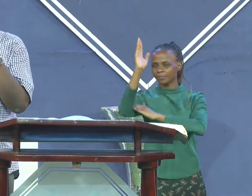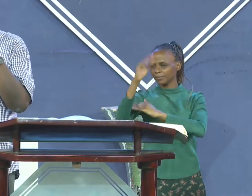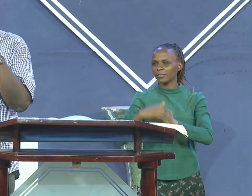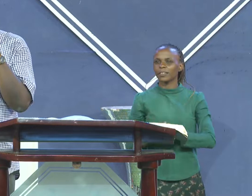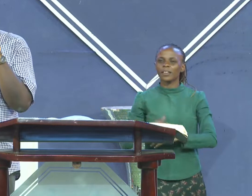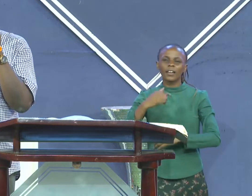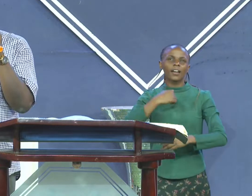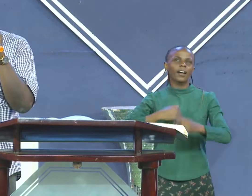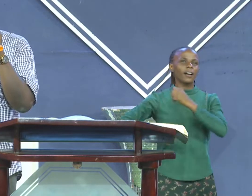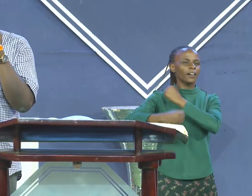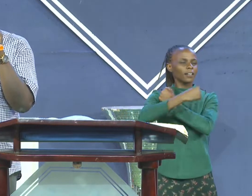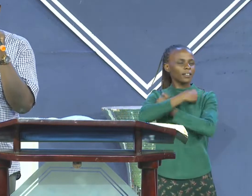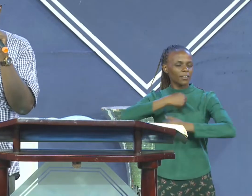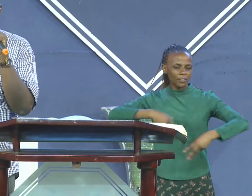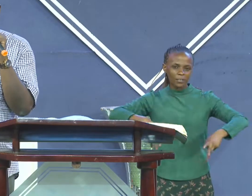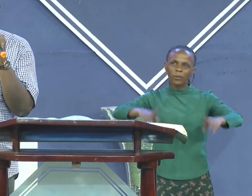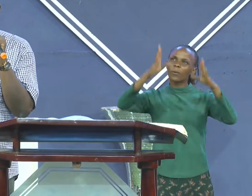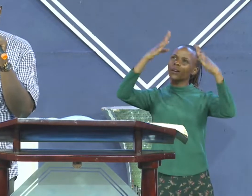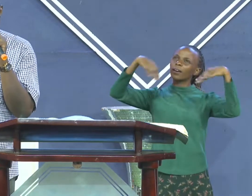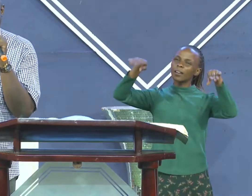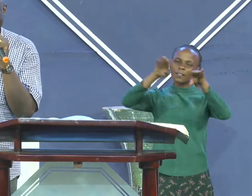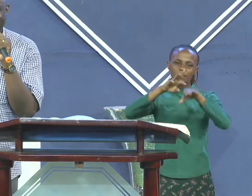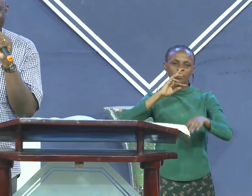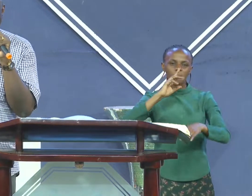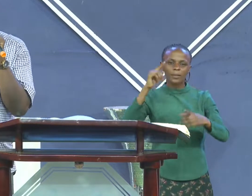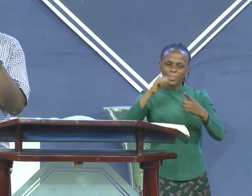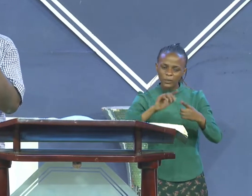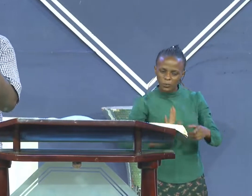I like how the heavens responded to her situation.